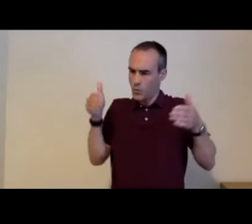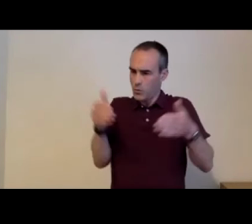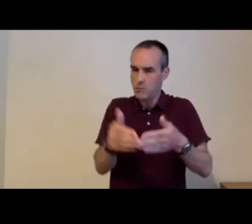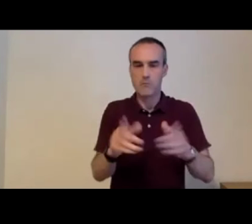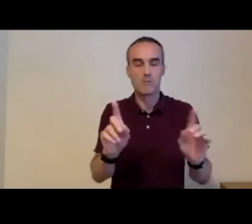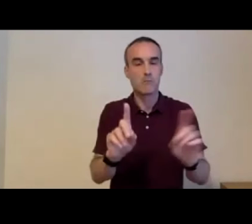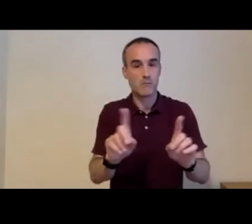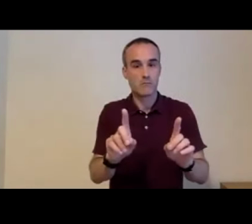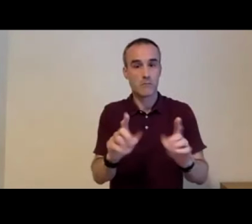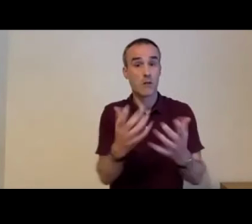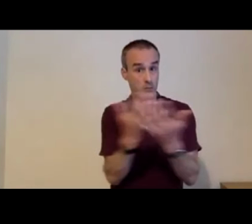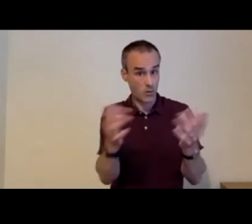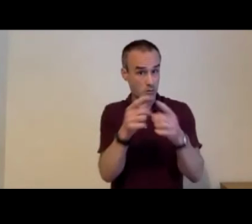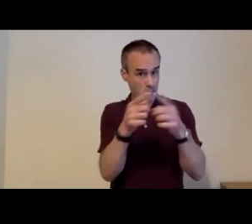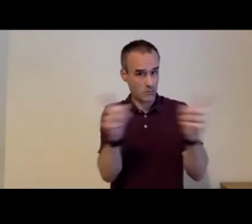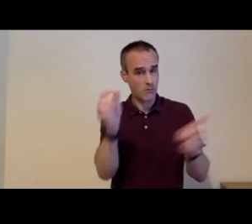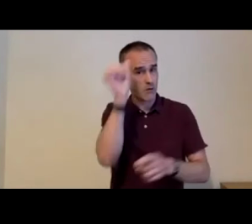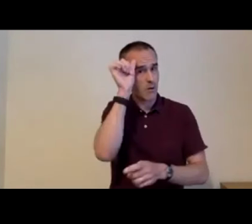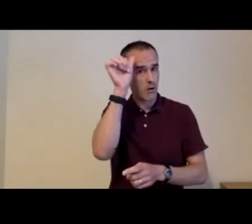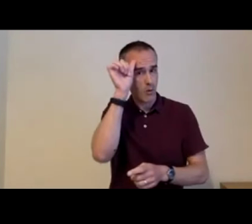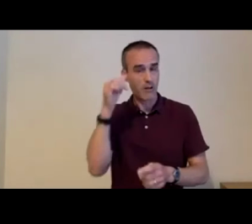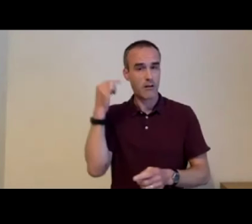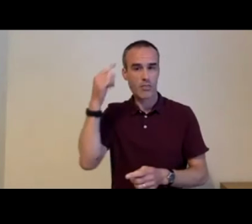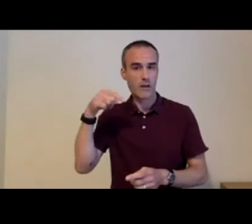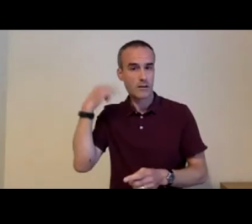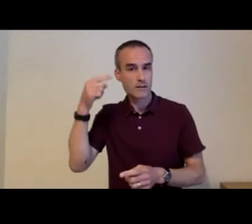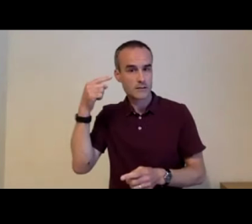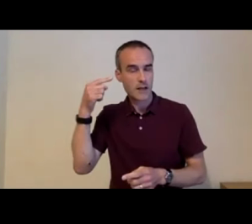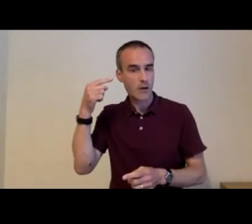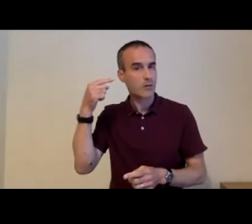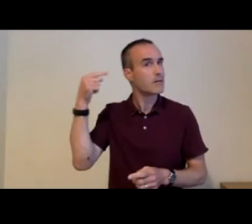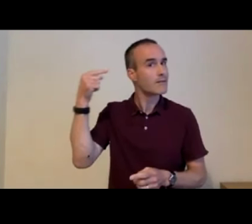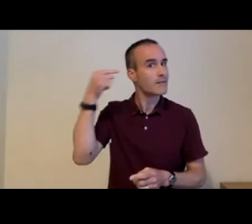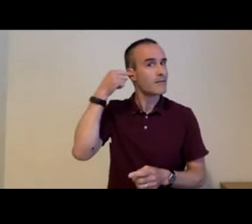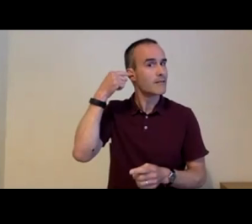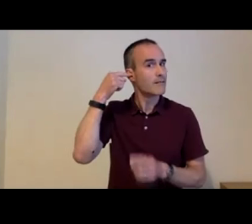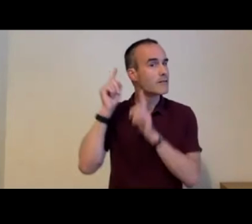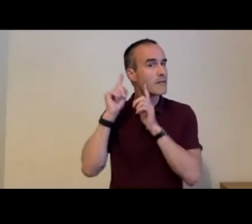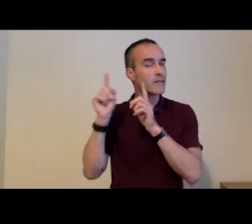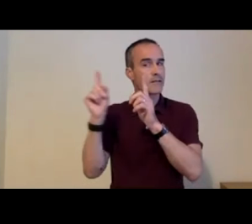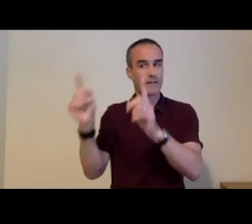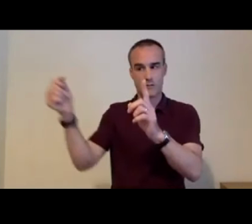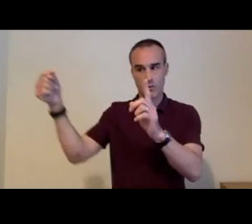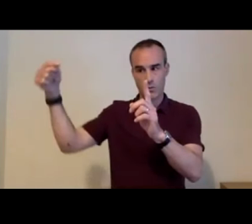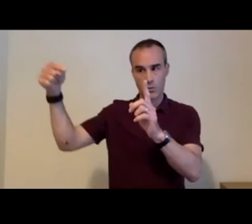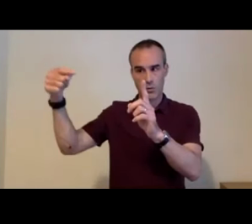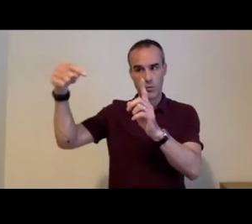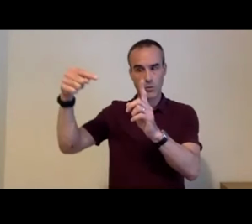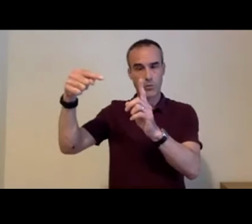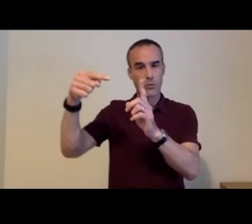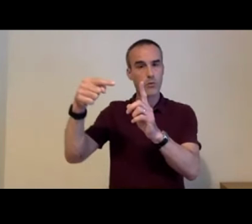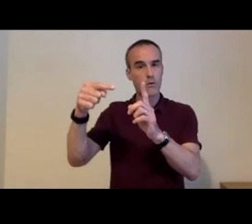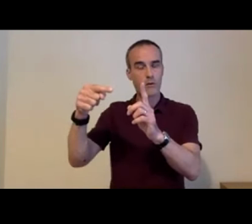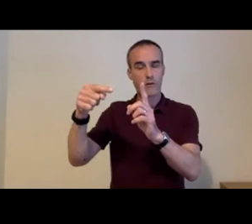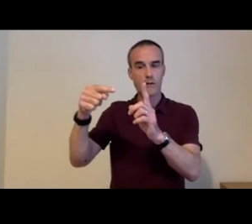of you, of course, are aware that sound is drawn down the ear canal, which resonates at high frequencies, captured by the